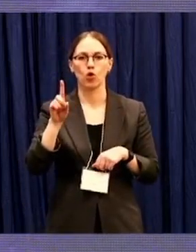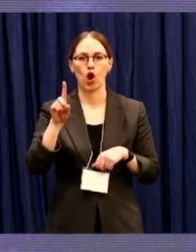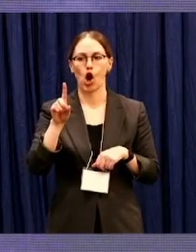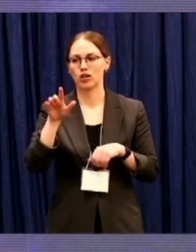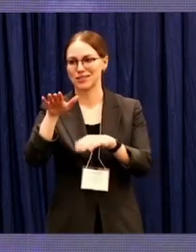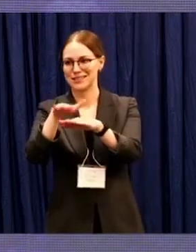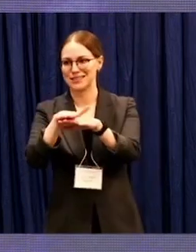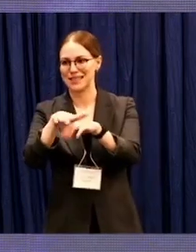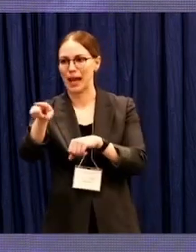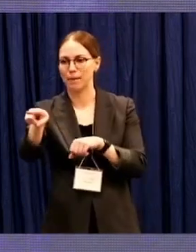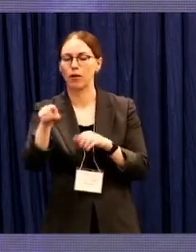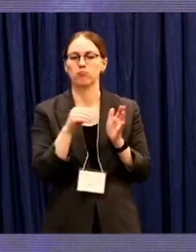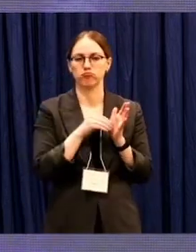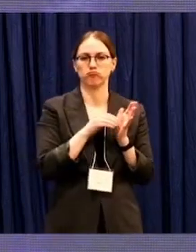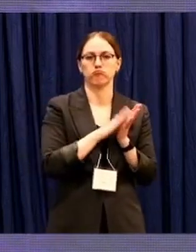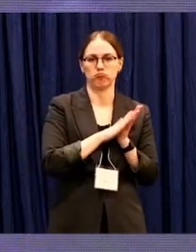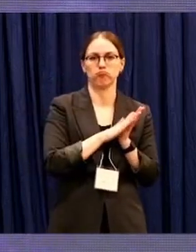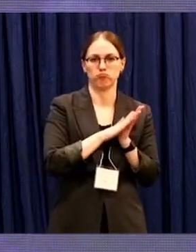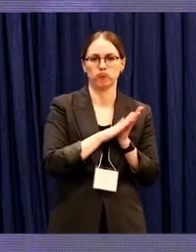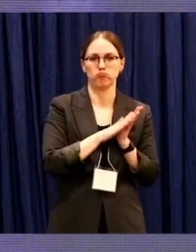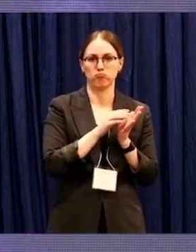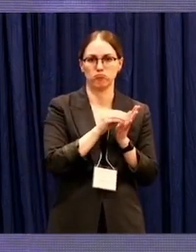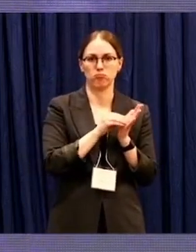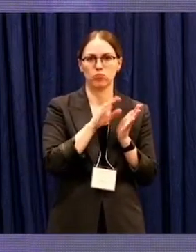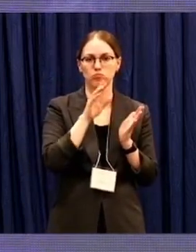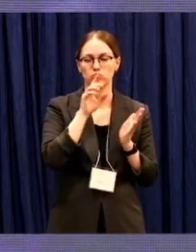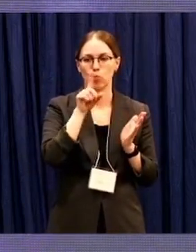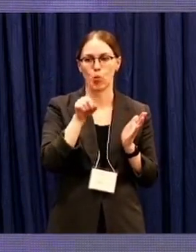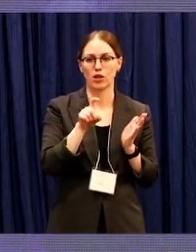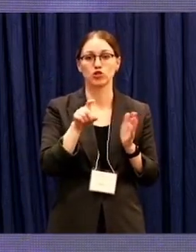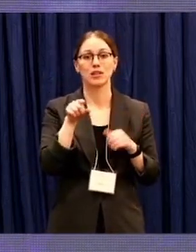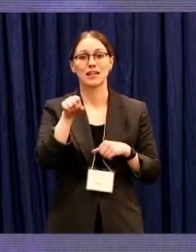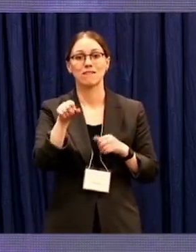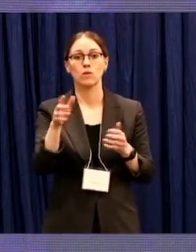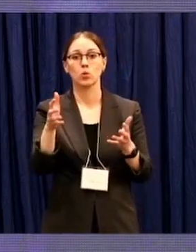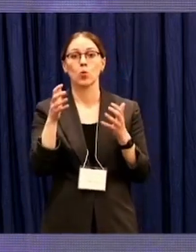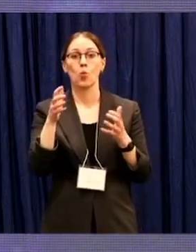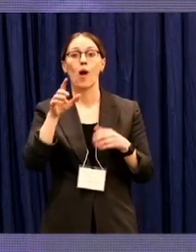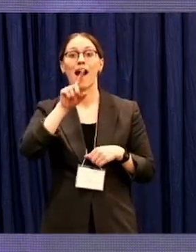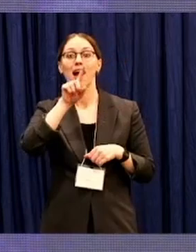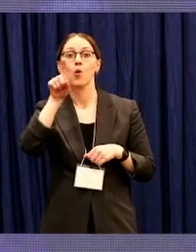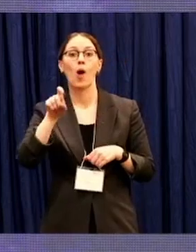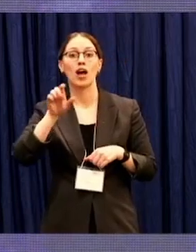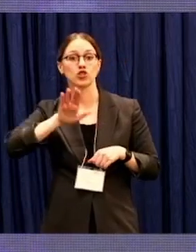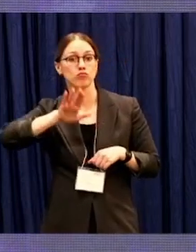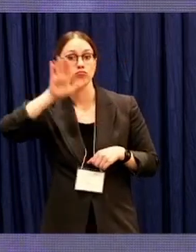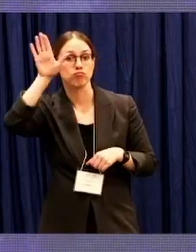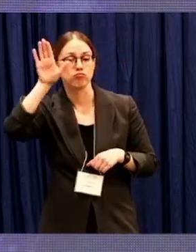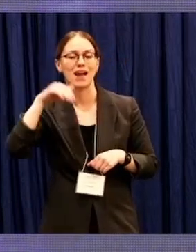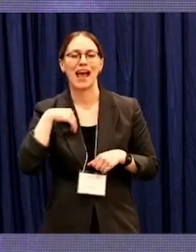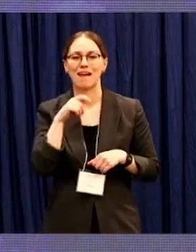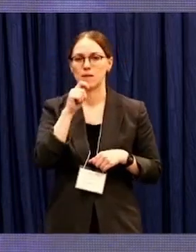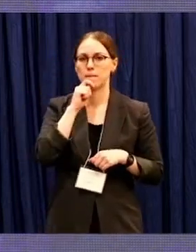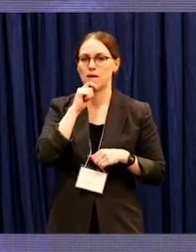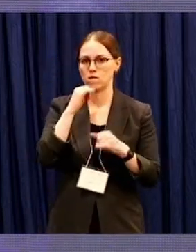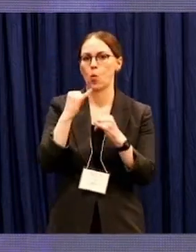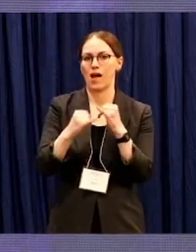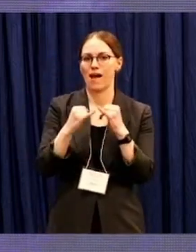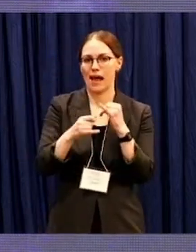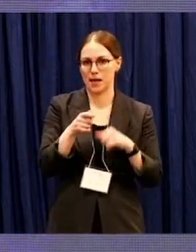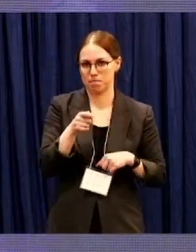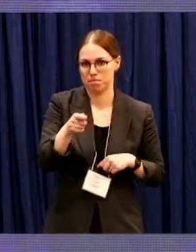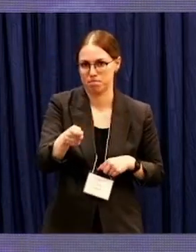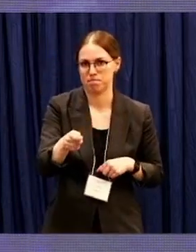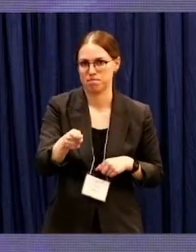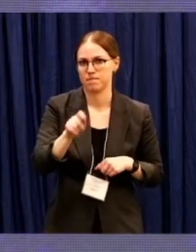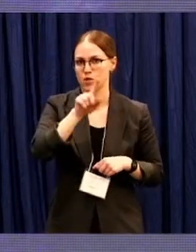prefer to comment individually, we will be having a microphone go around the room at that time. This session will